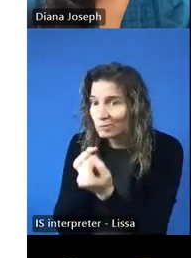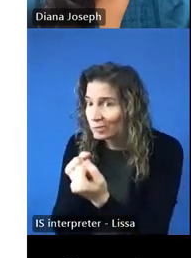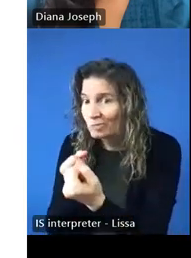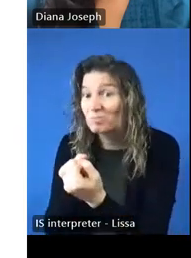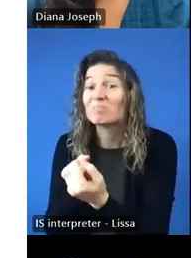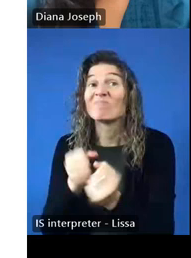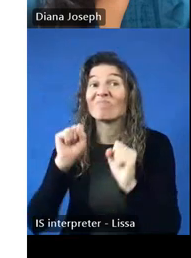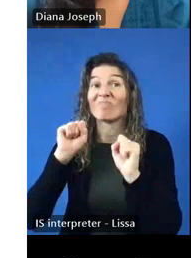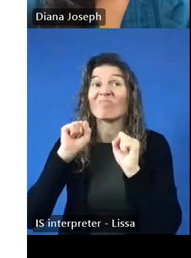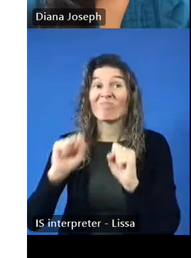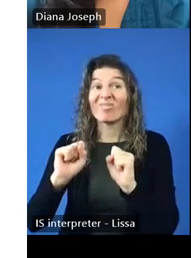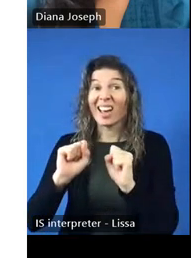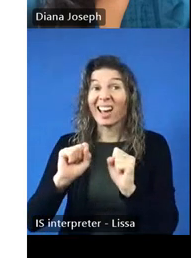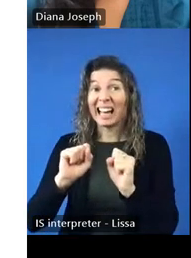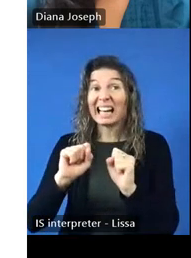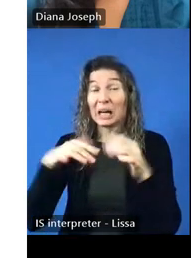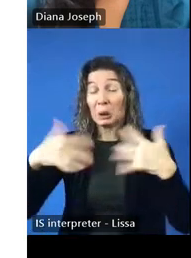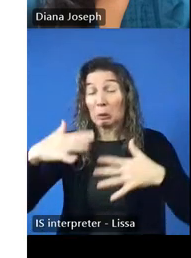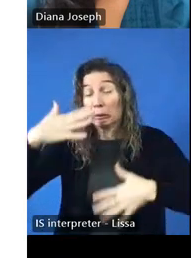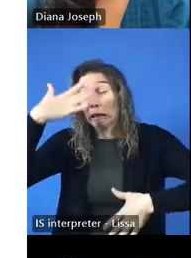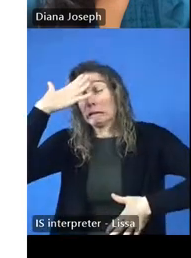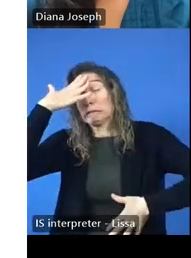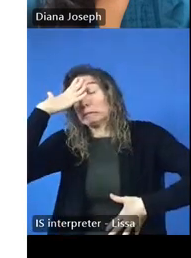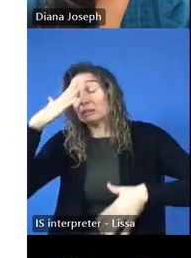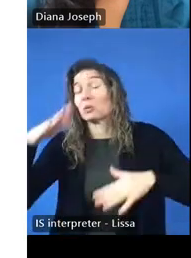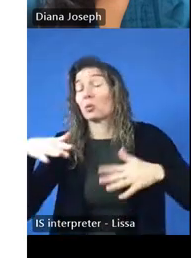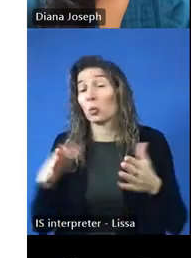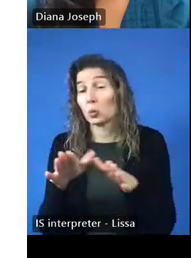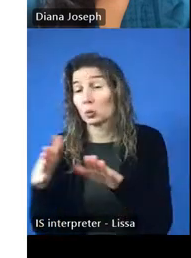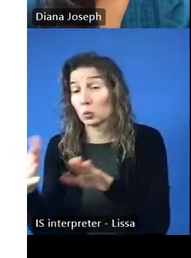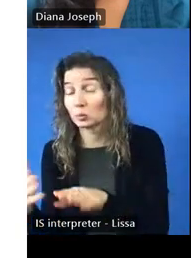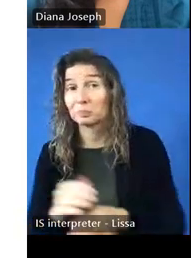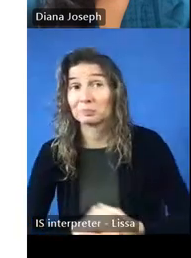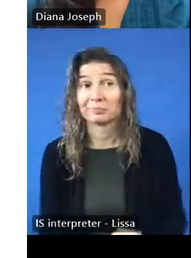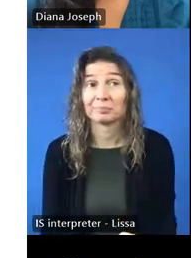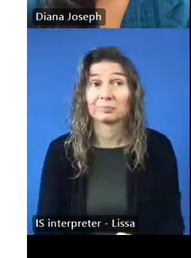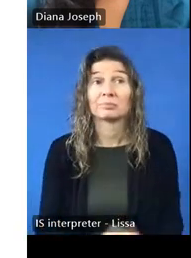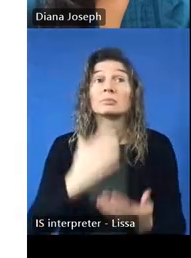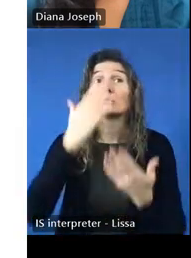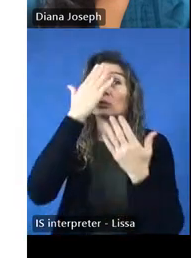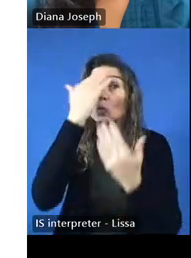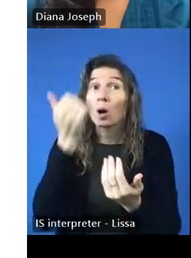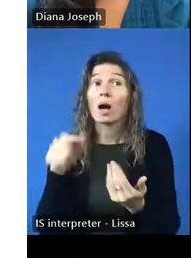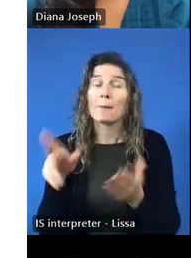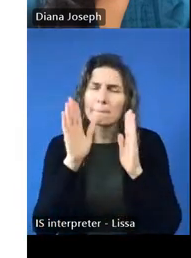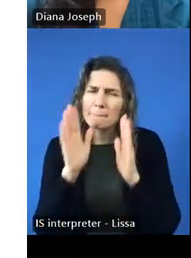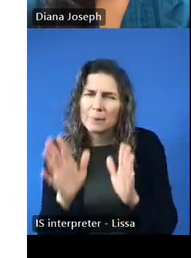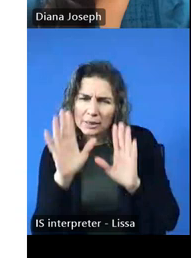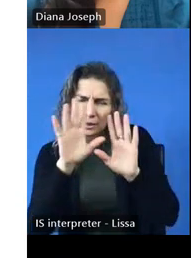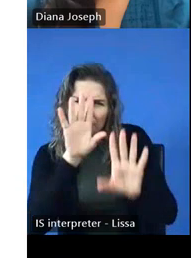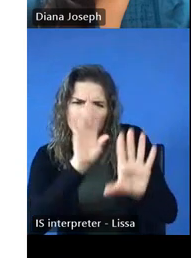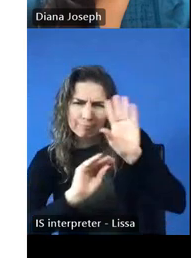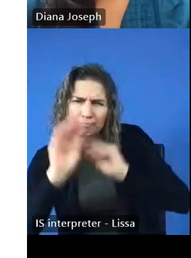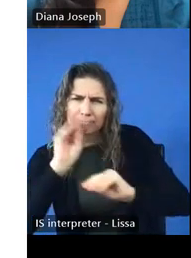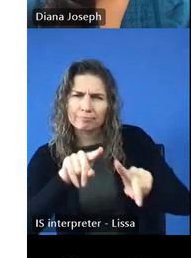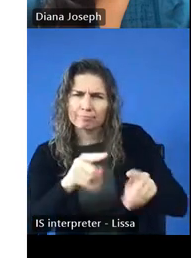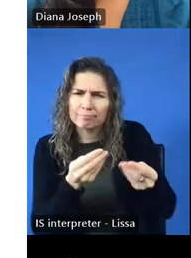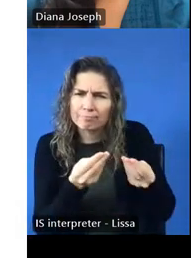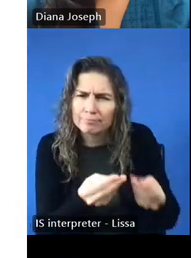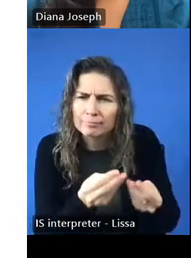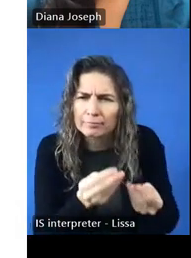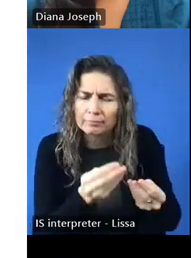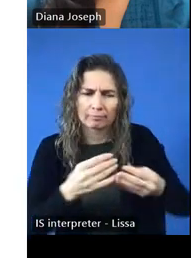to safely and efficiently eat and drink, develop as a child grows. Like other areas of child